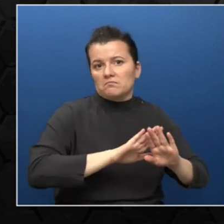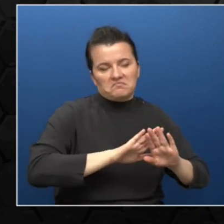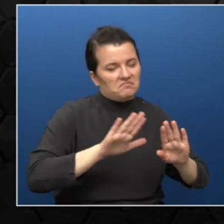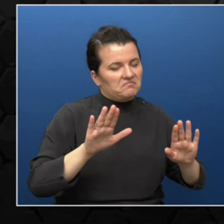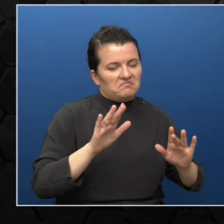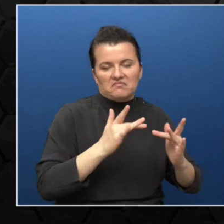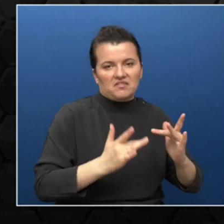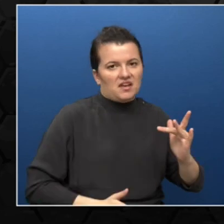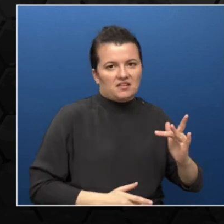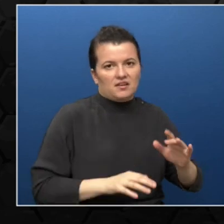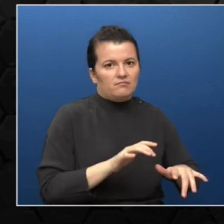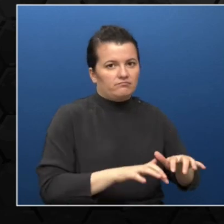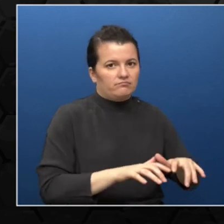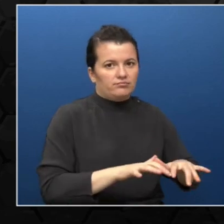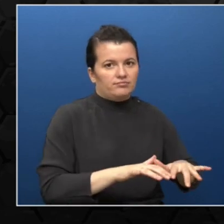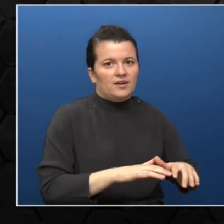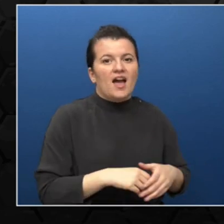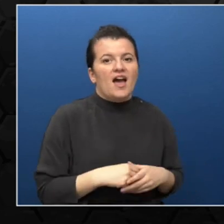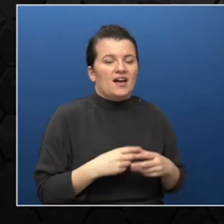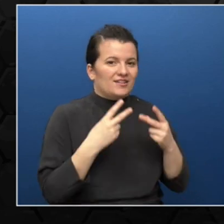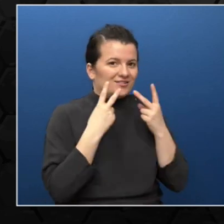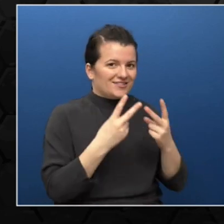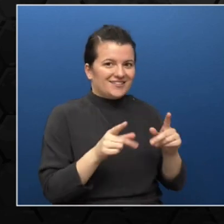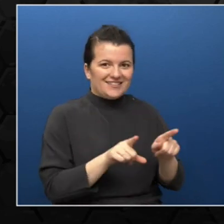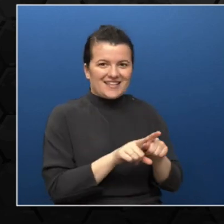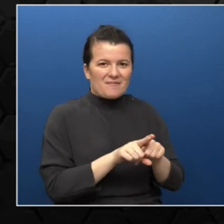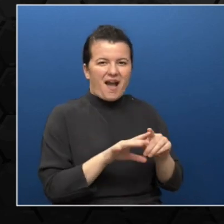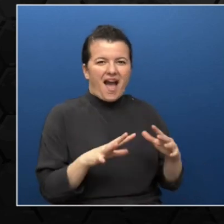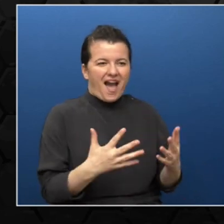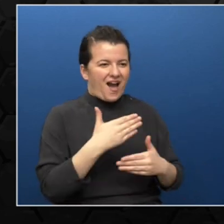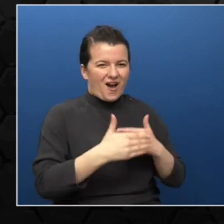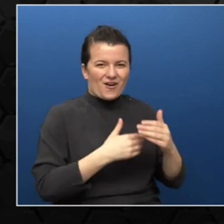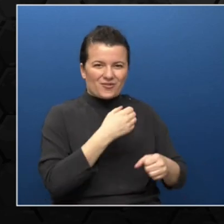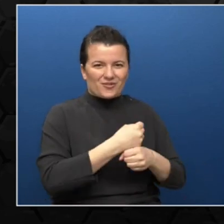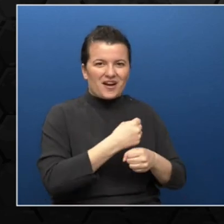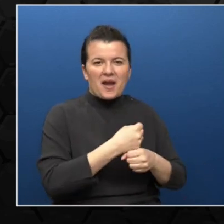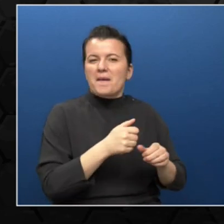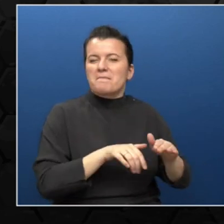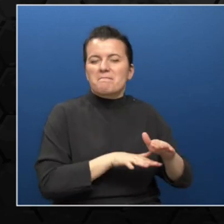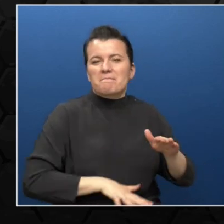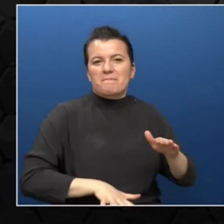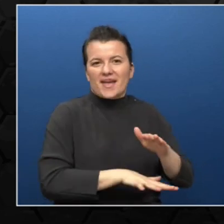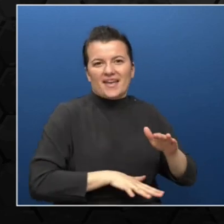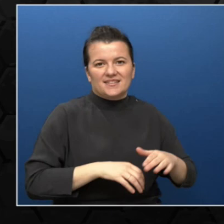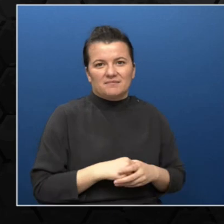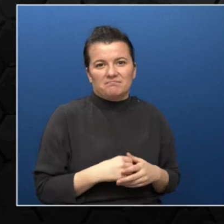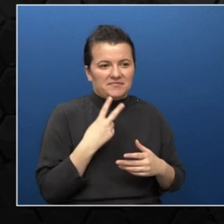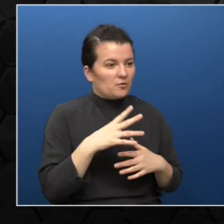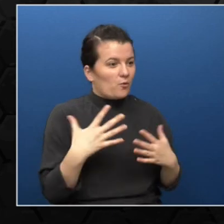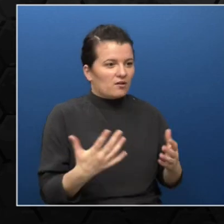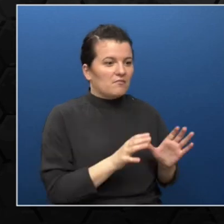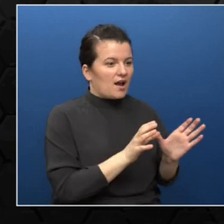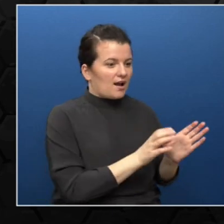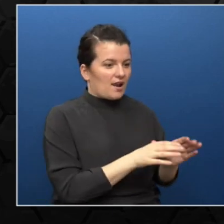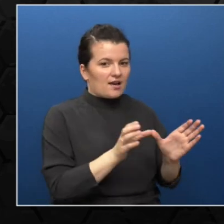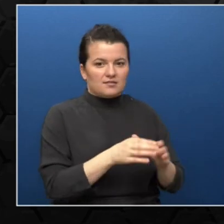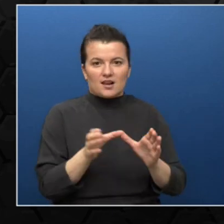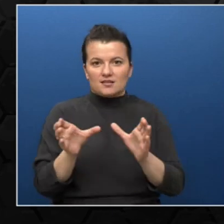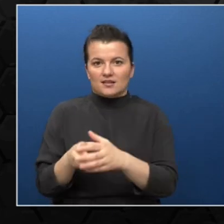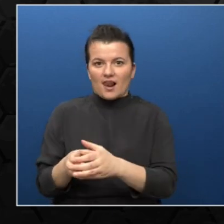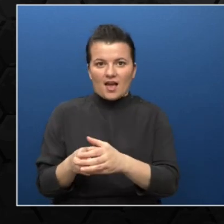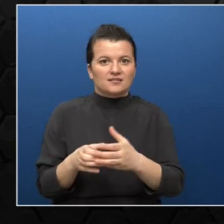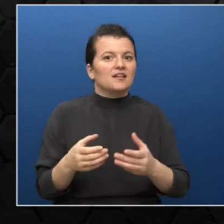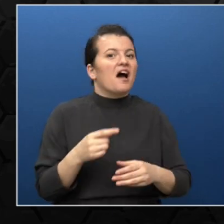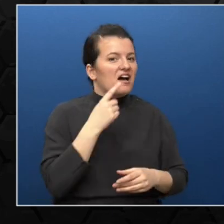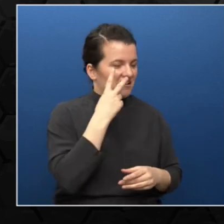is fairly basic in the sense that you only see the different classes of labels and the images associated with them. And there you